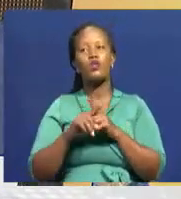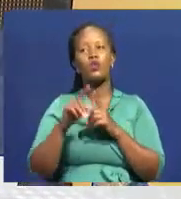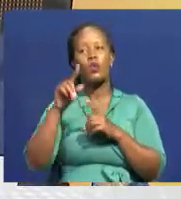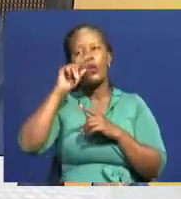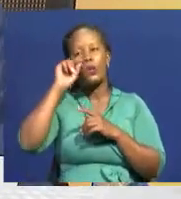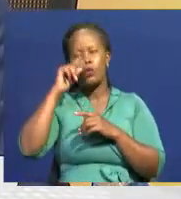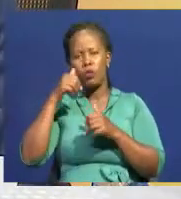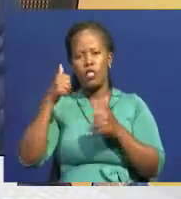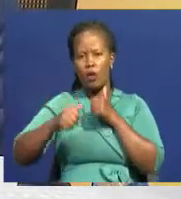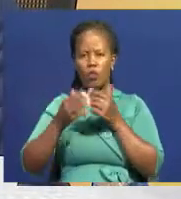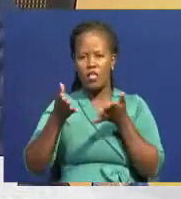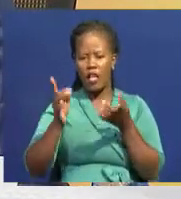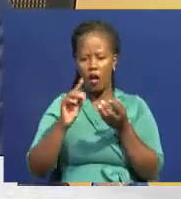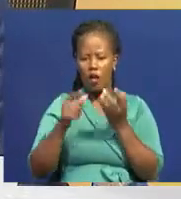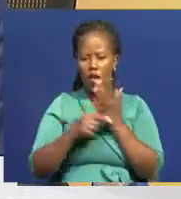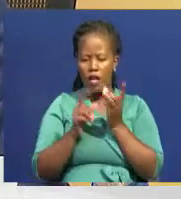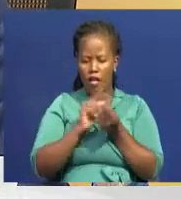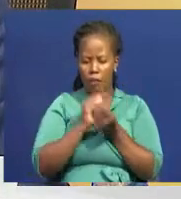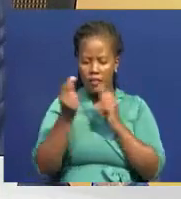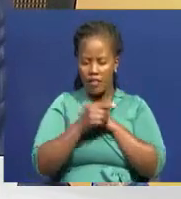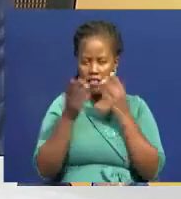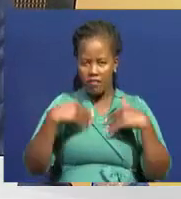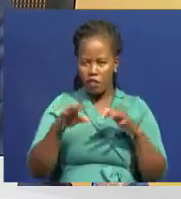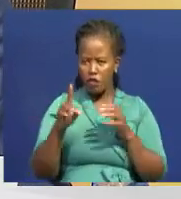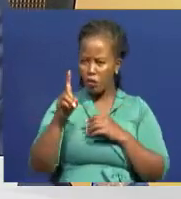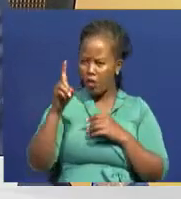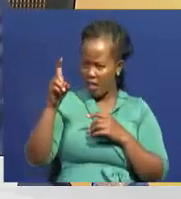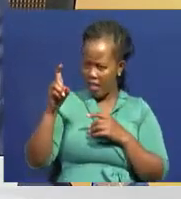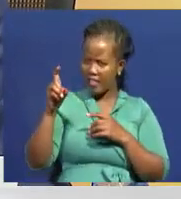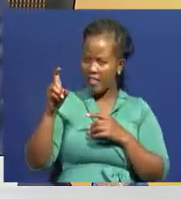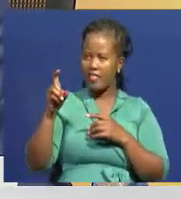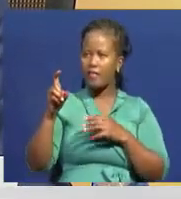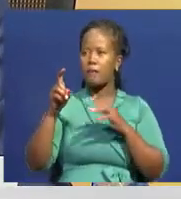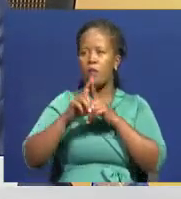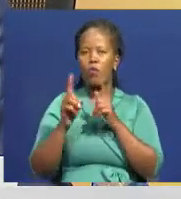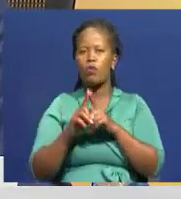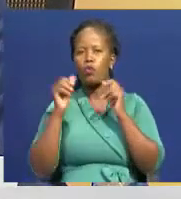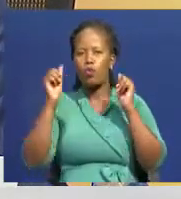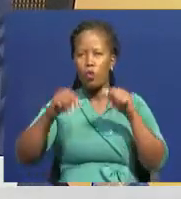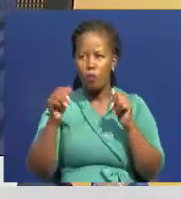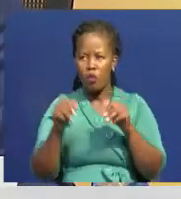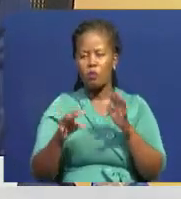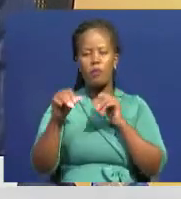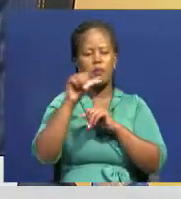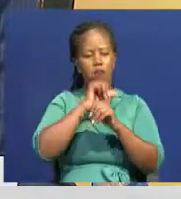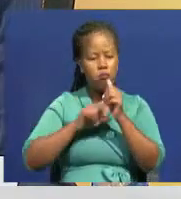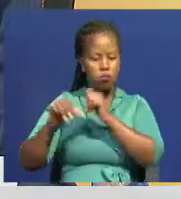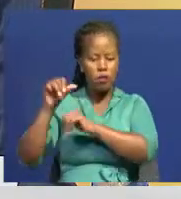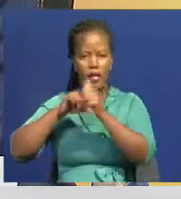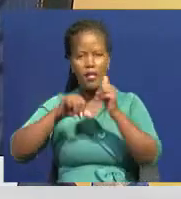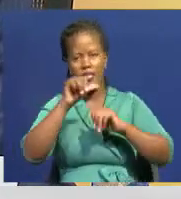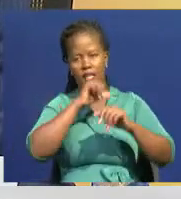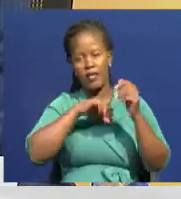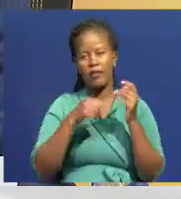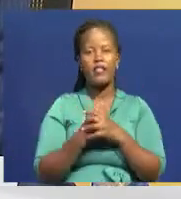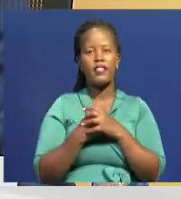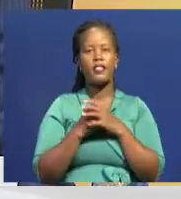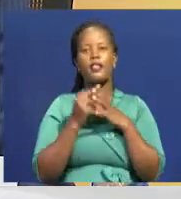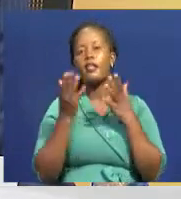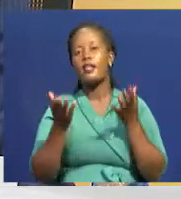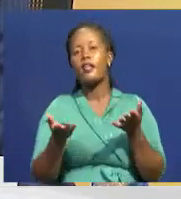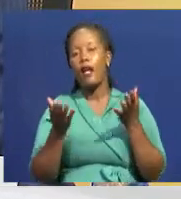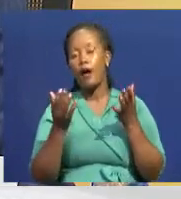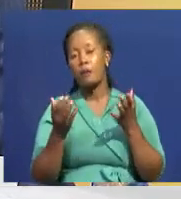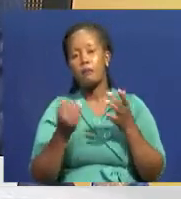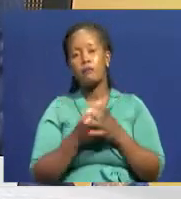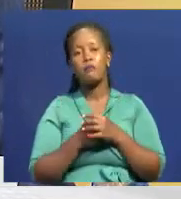now called the X at UNES Limited, and also can be circulated through that. What